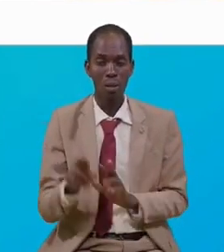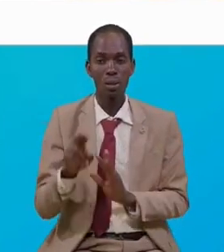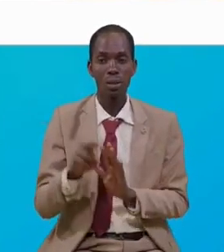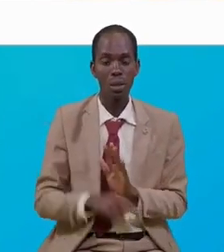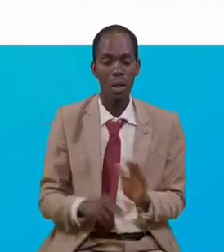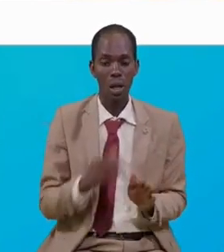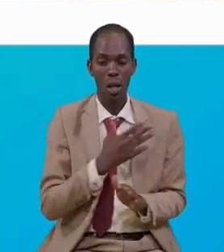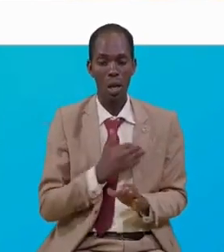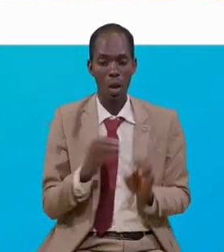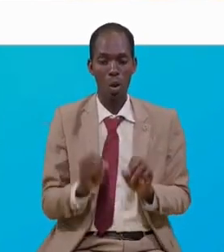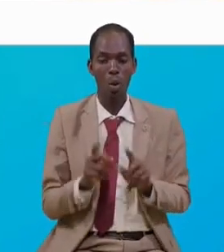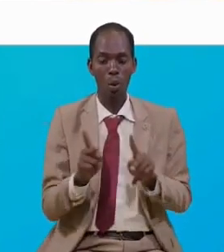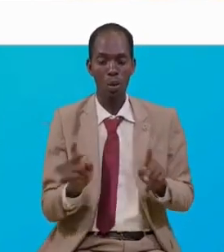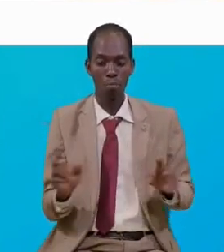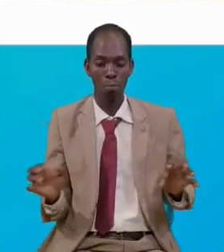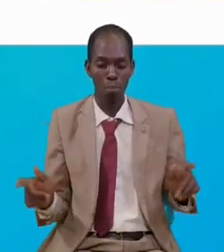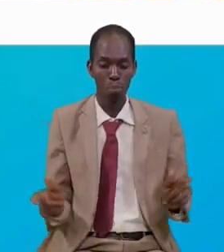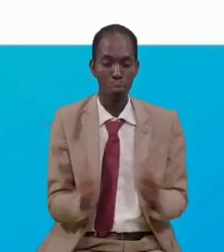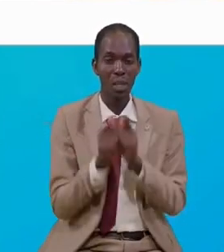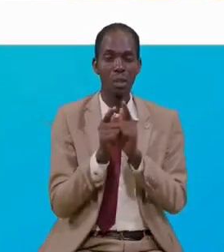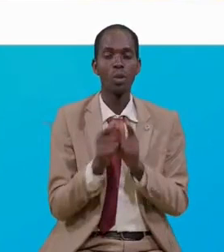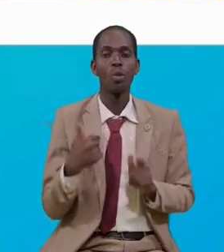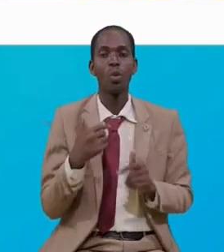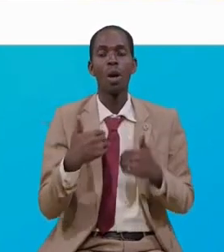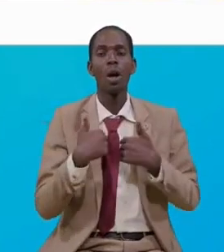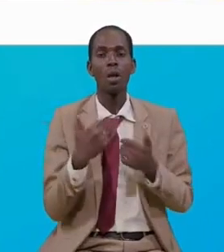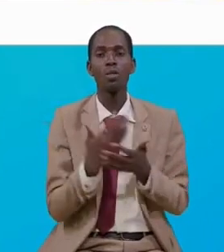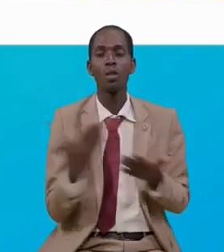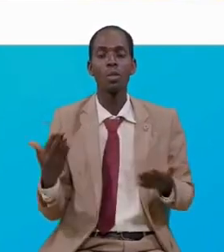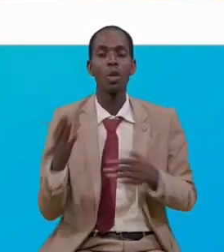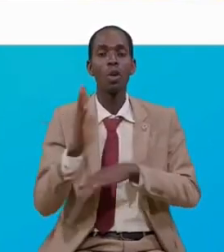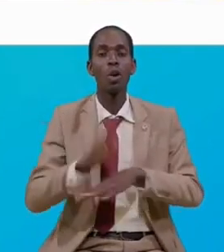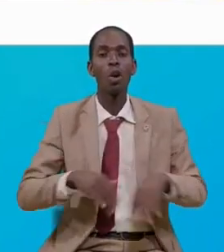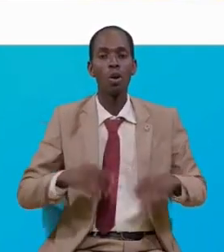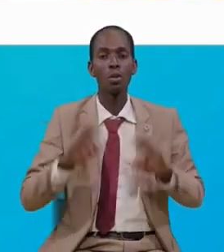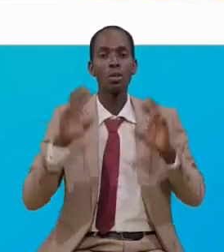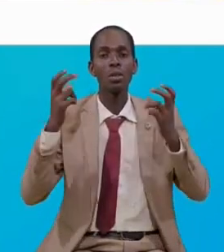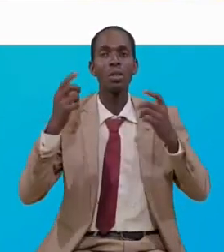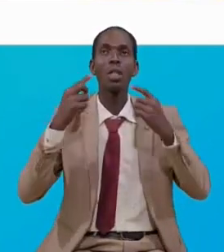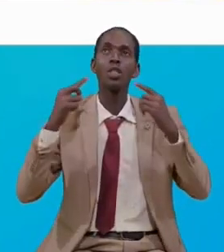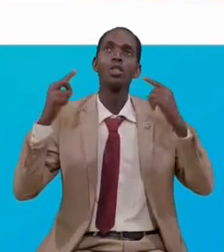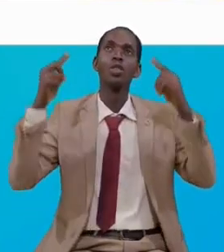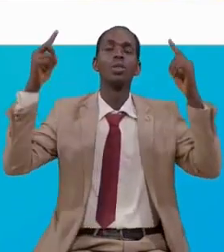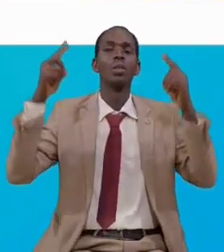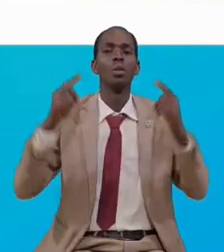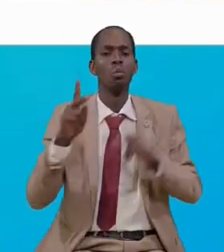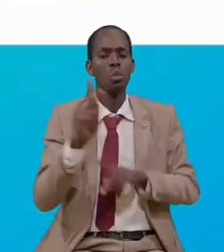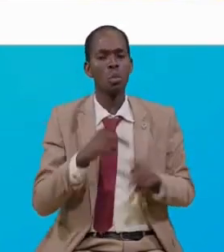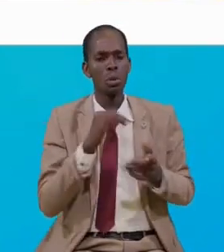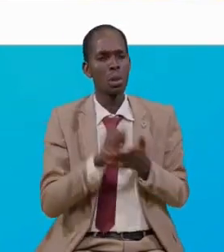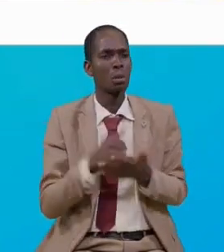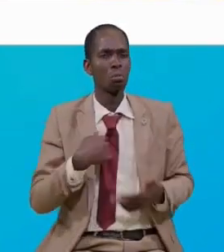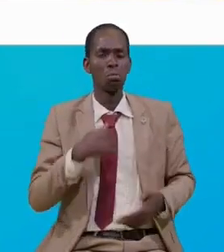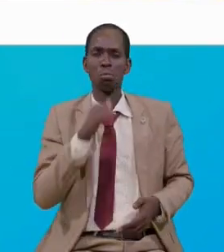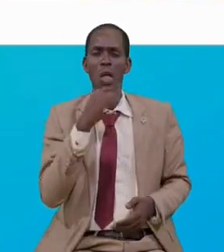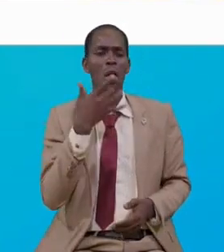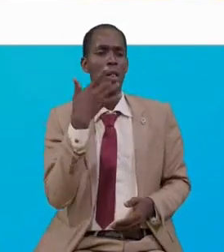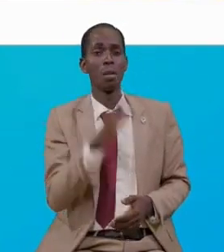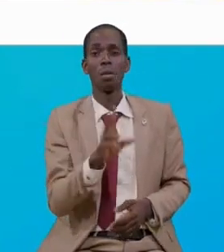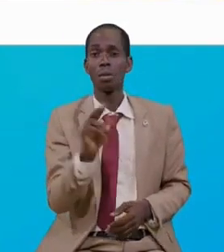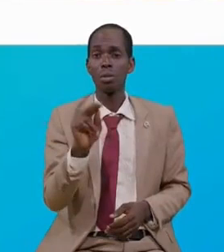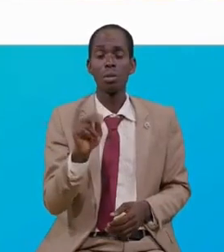collide, we have something called success. In our world today, people are saying, I'm not lucky. There is nothing like